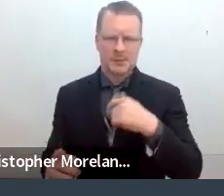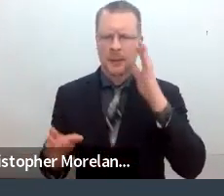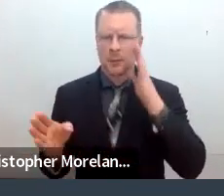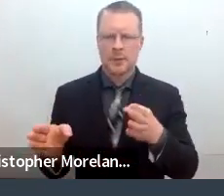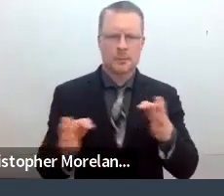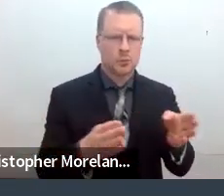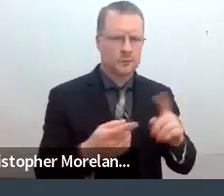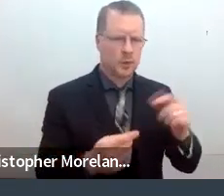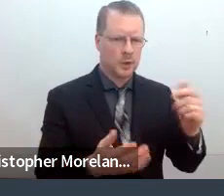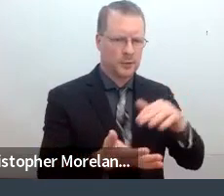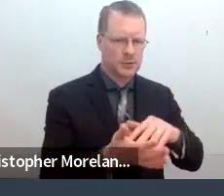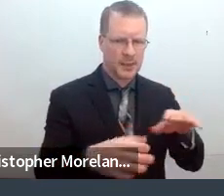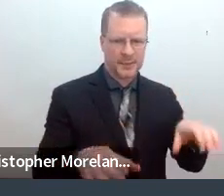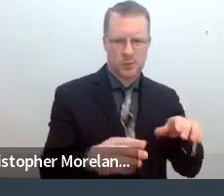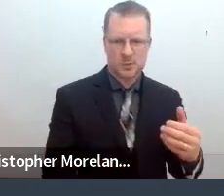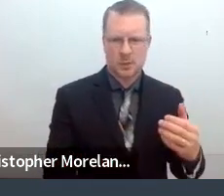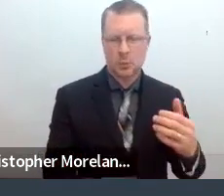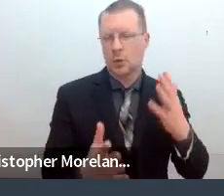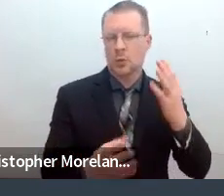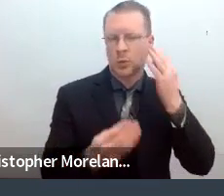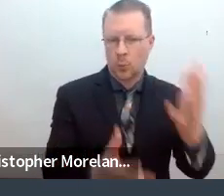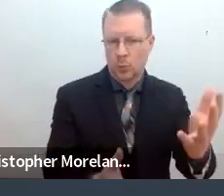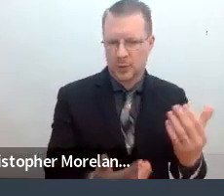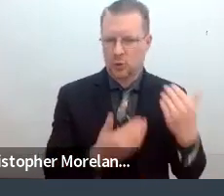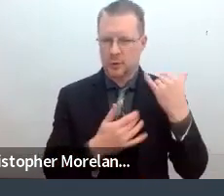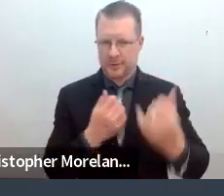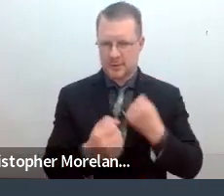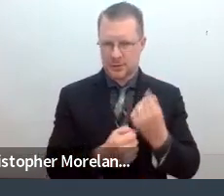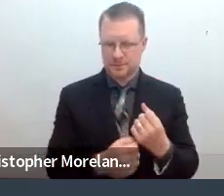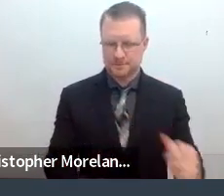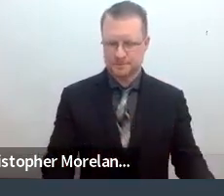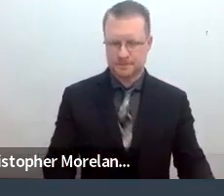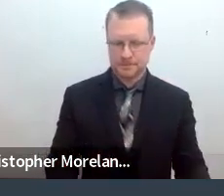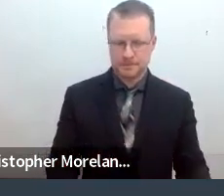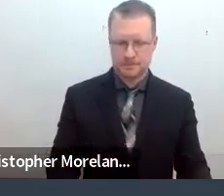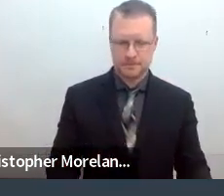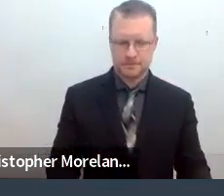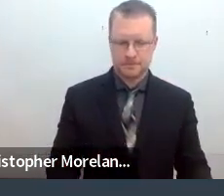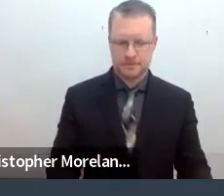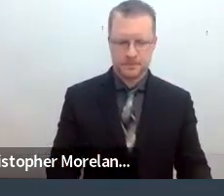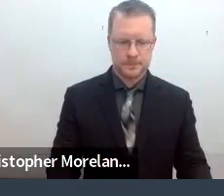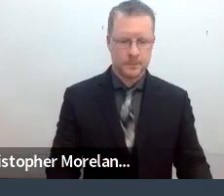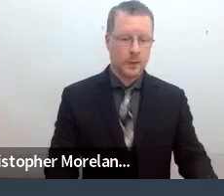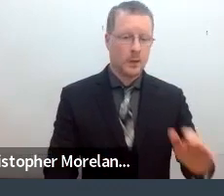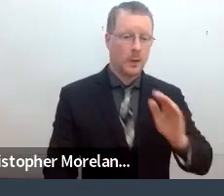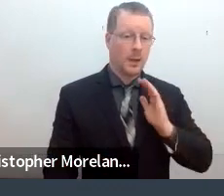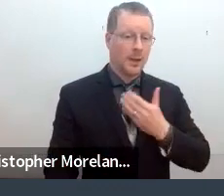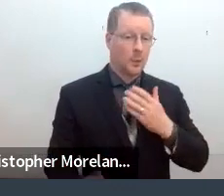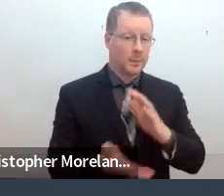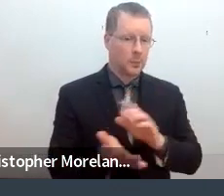Before we move on to talk further about this, I'm going to pivot to another study that was reported earlier this year.